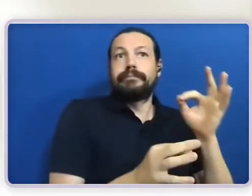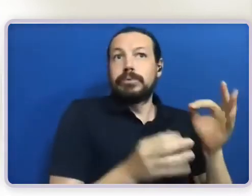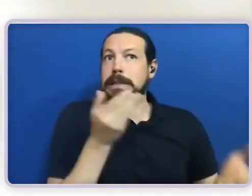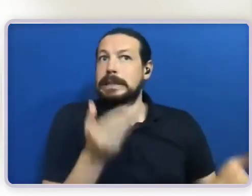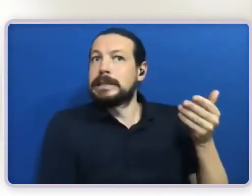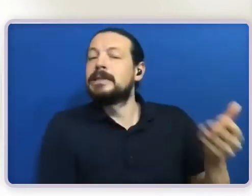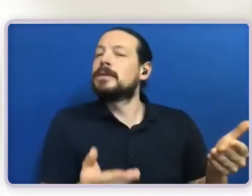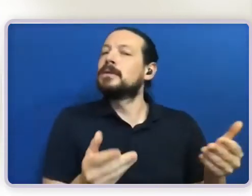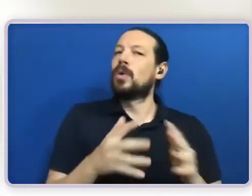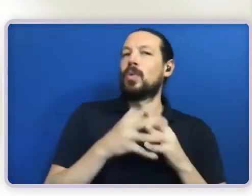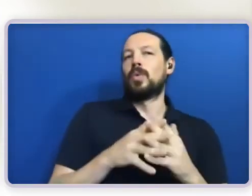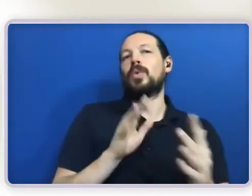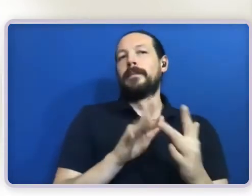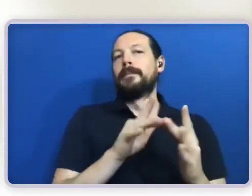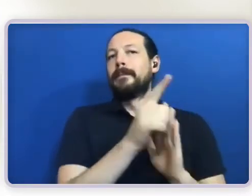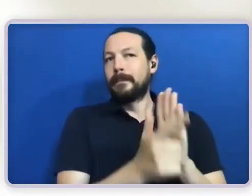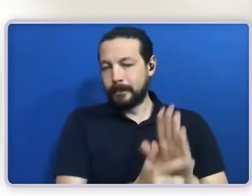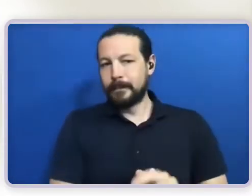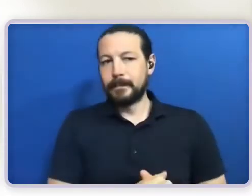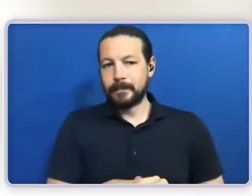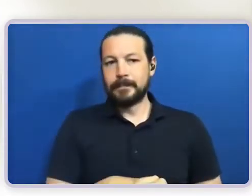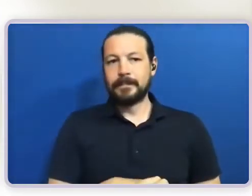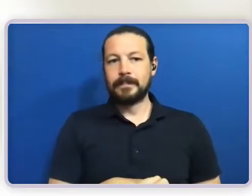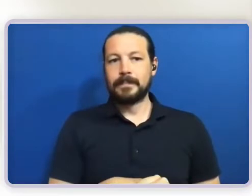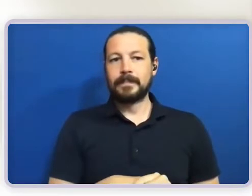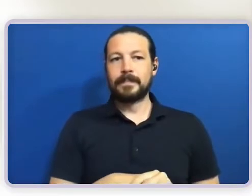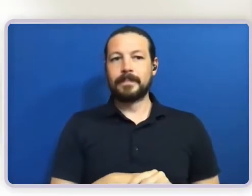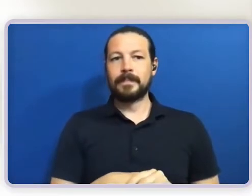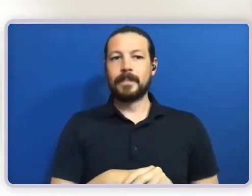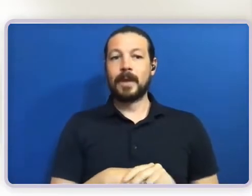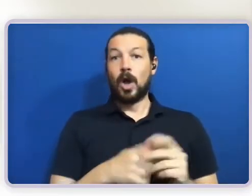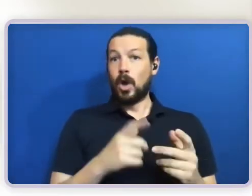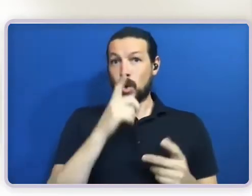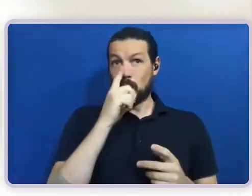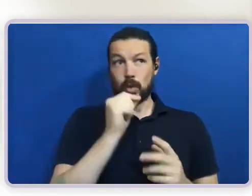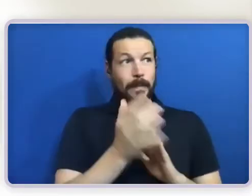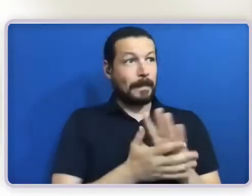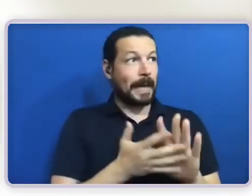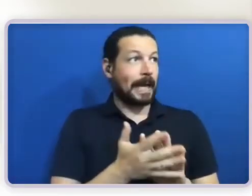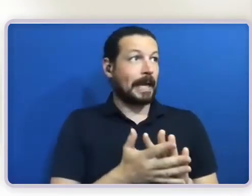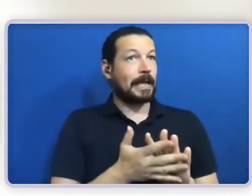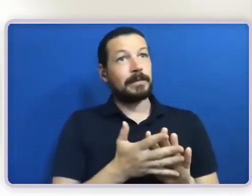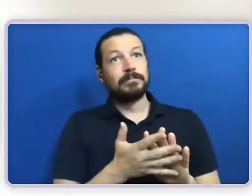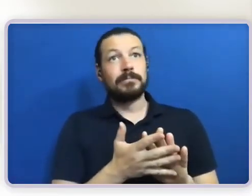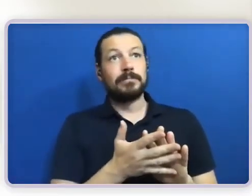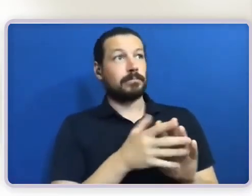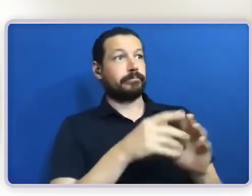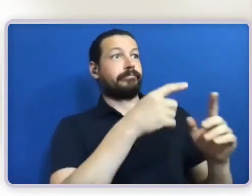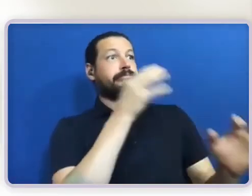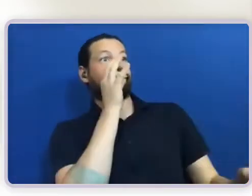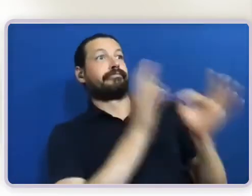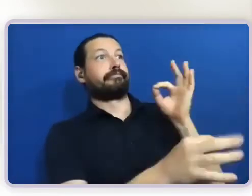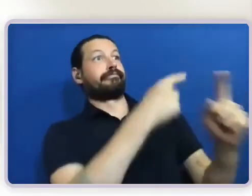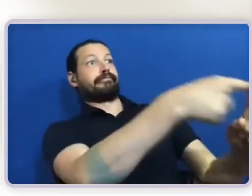And this could be retribution or payback for yourself. But for example, if you were a